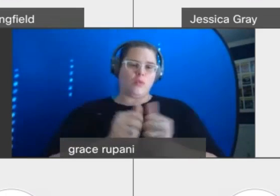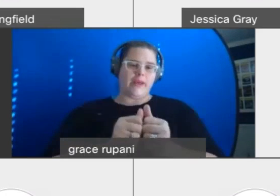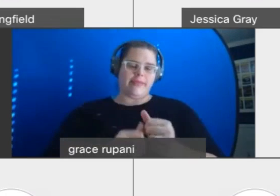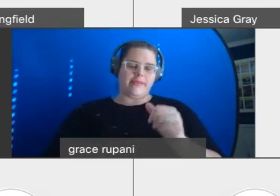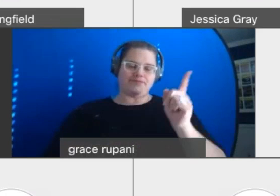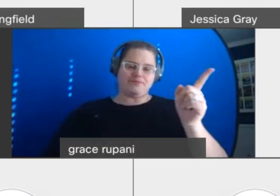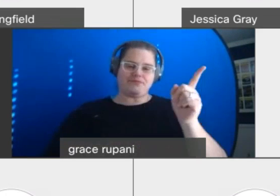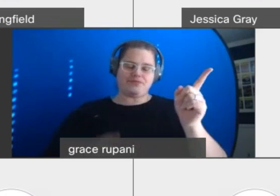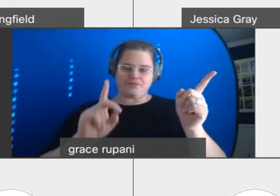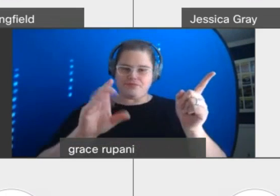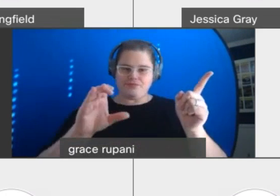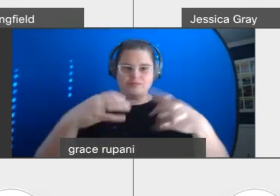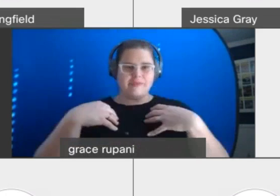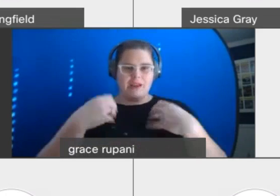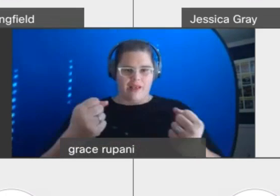DC Health